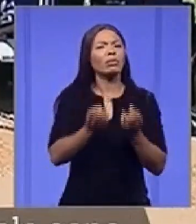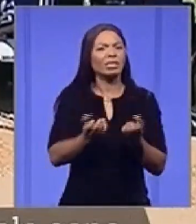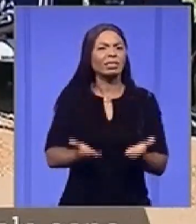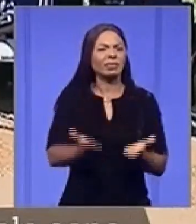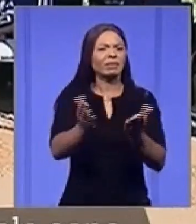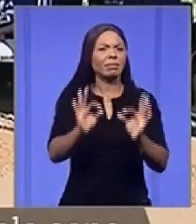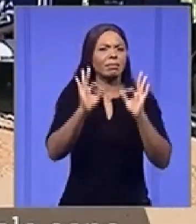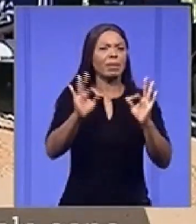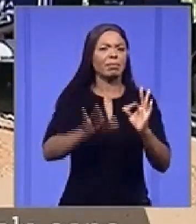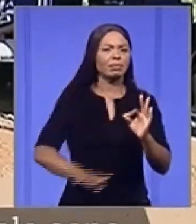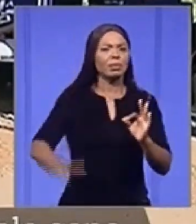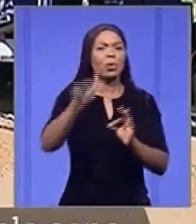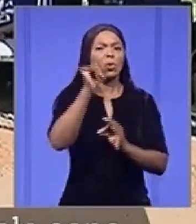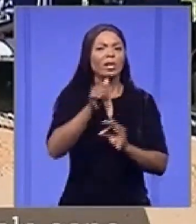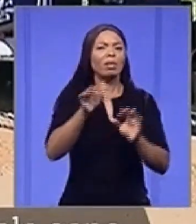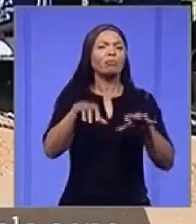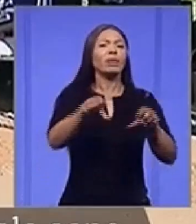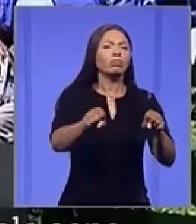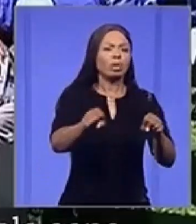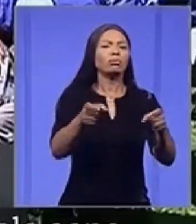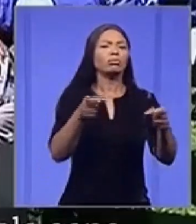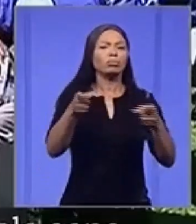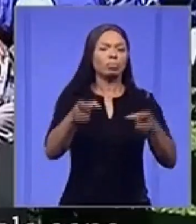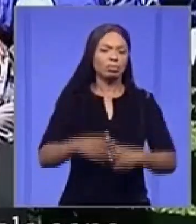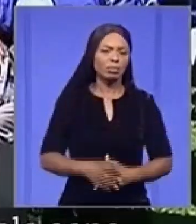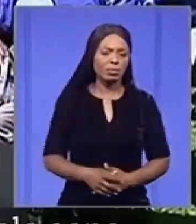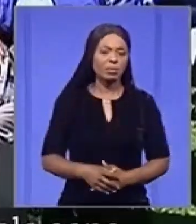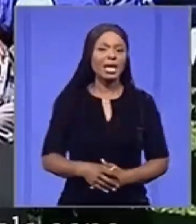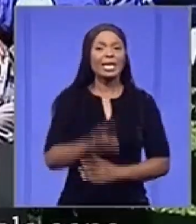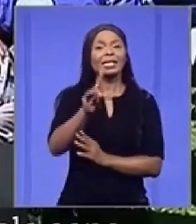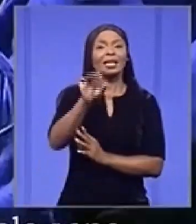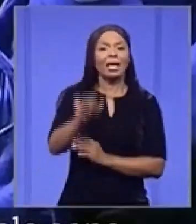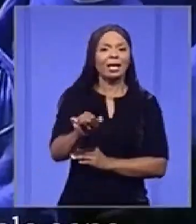ya ditirelo kwa o busang gona. DA e